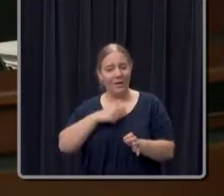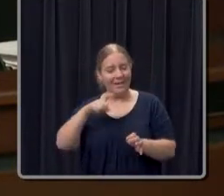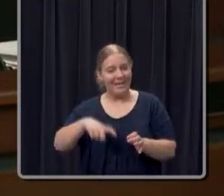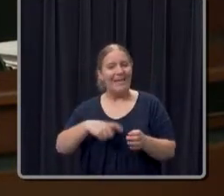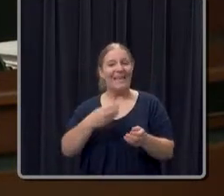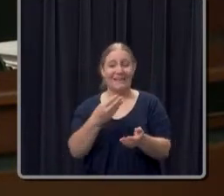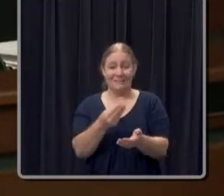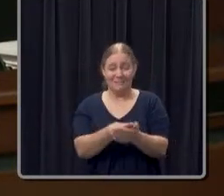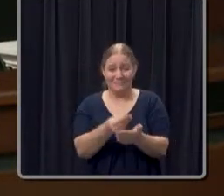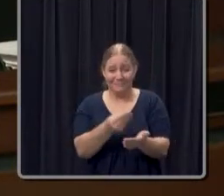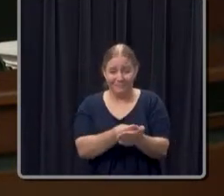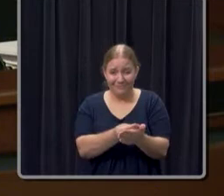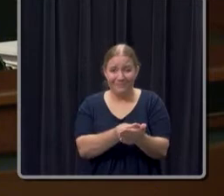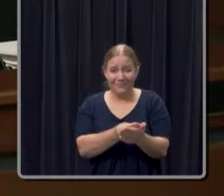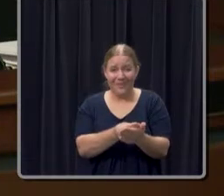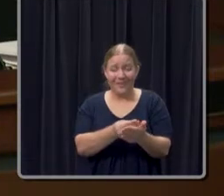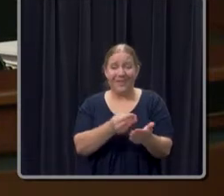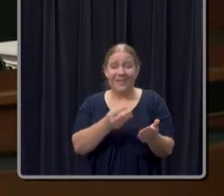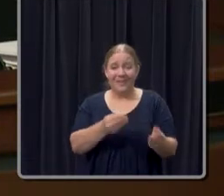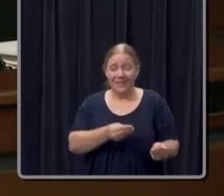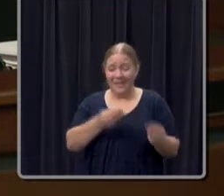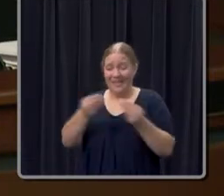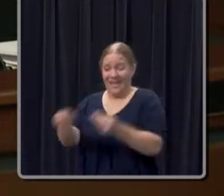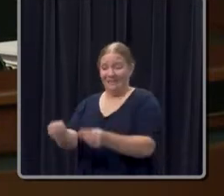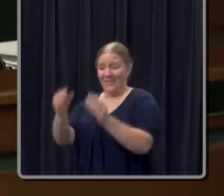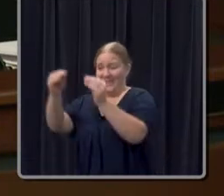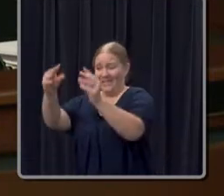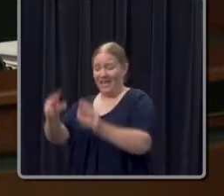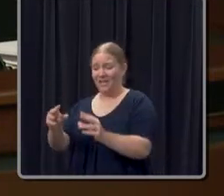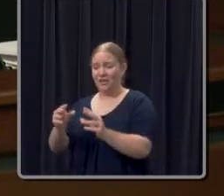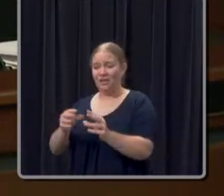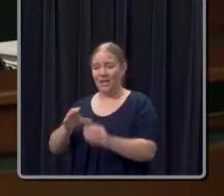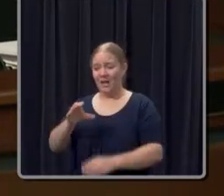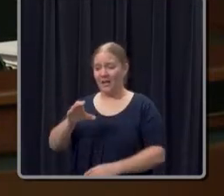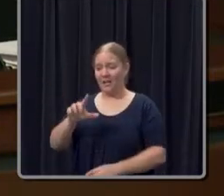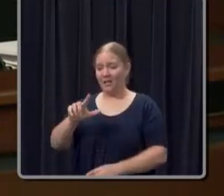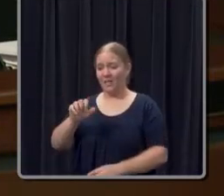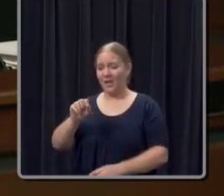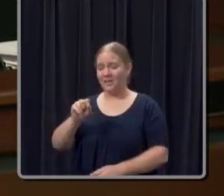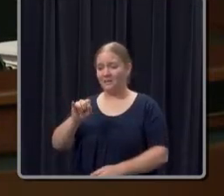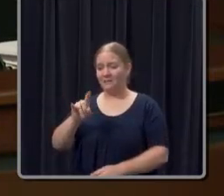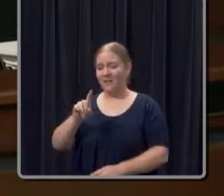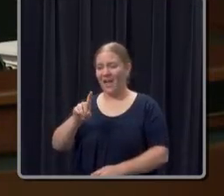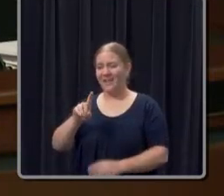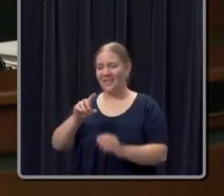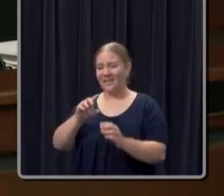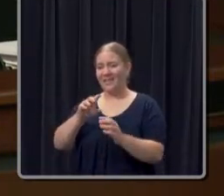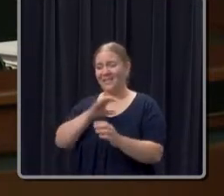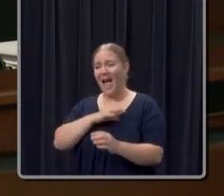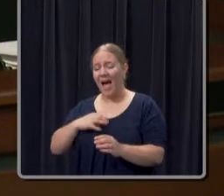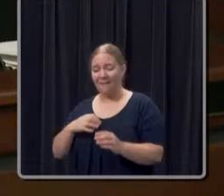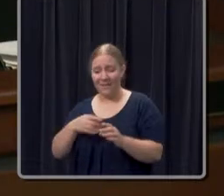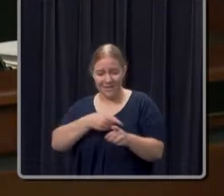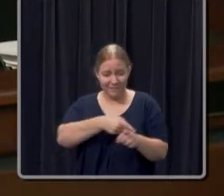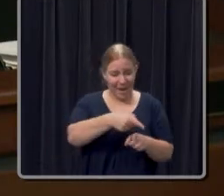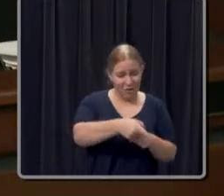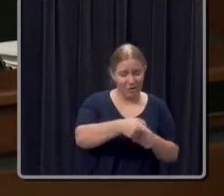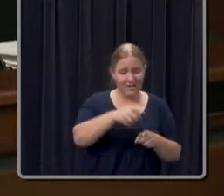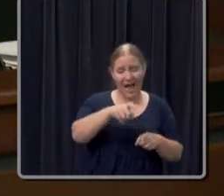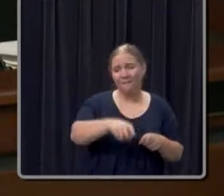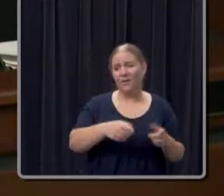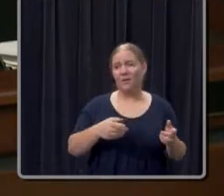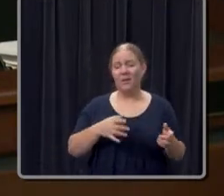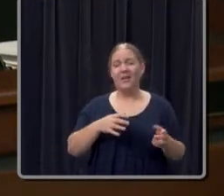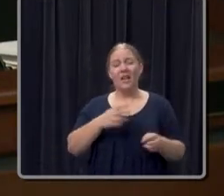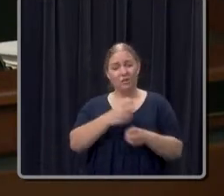fund our teachers, our classified staff, our specialists, and it is getting harder.